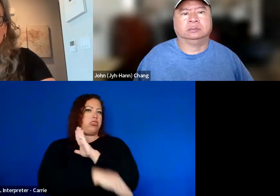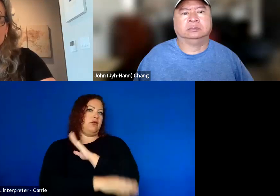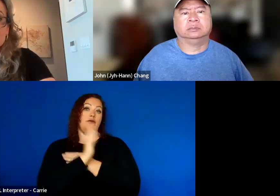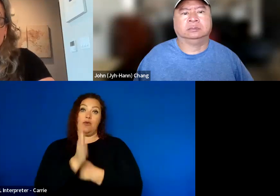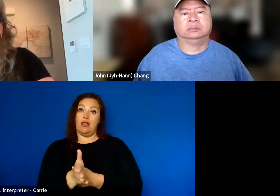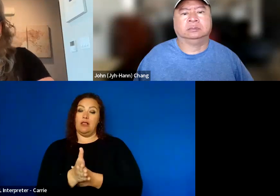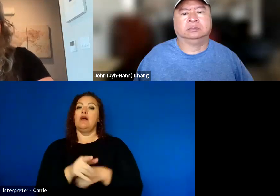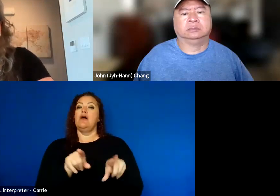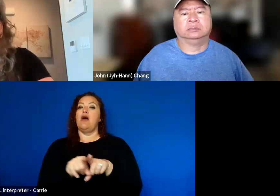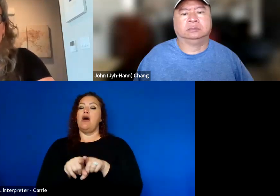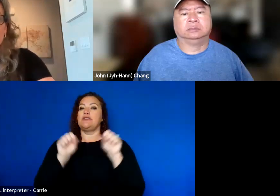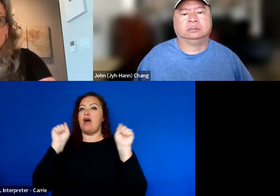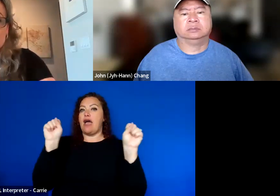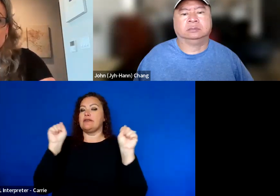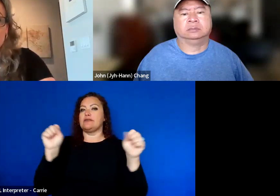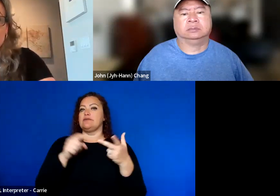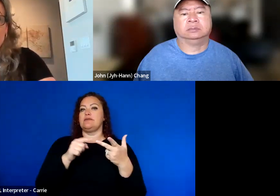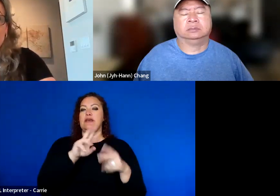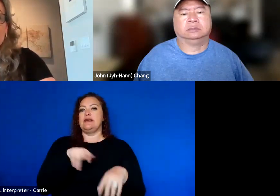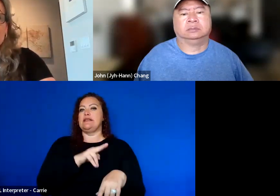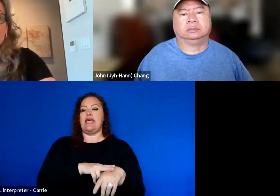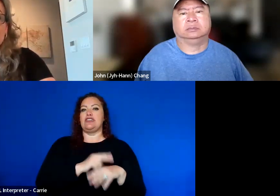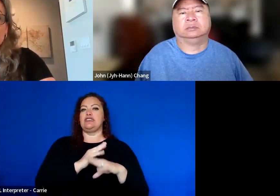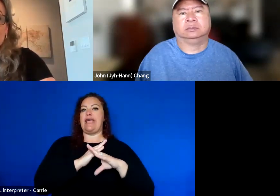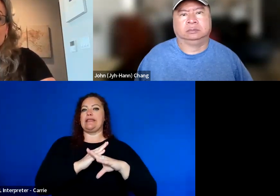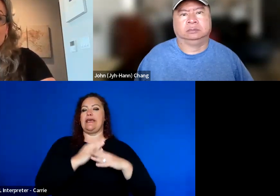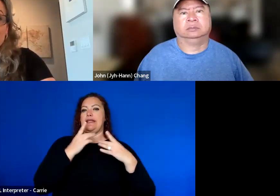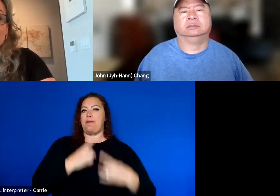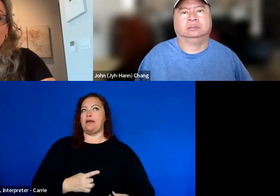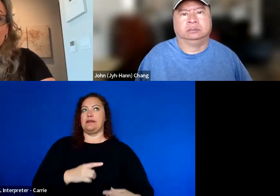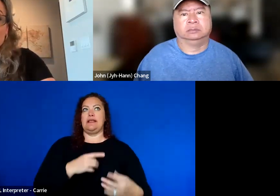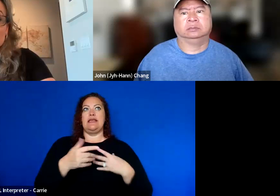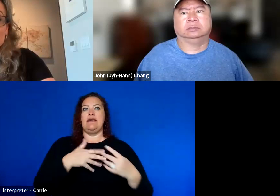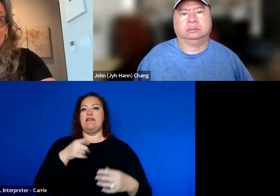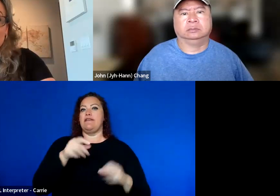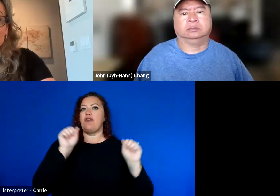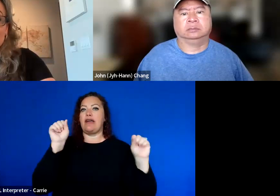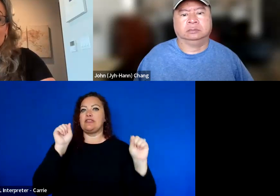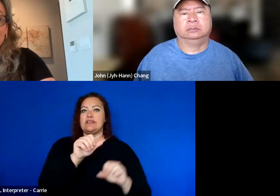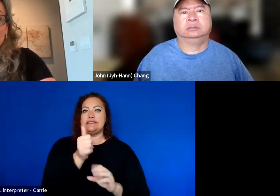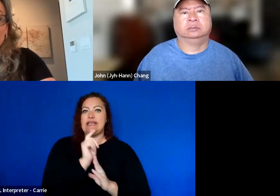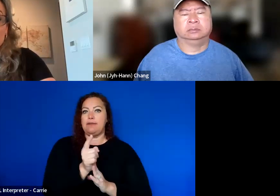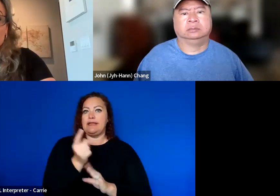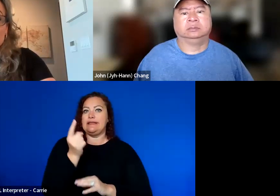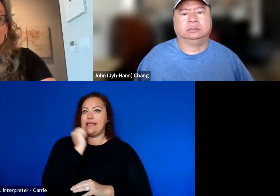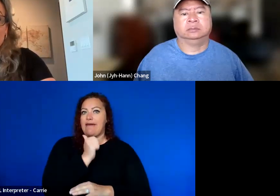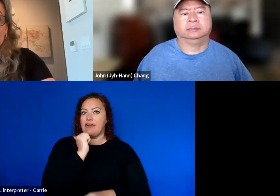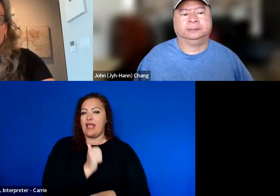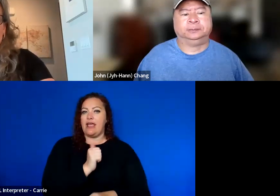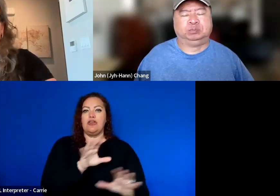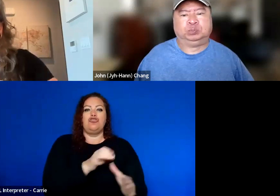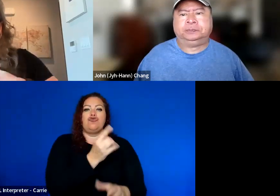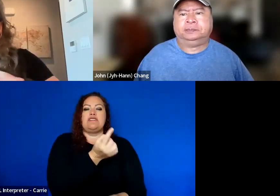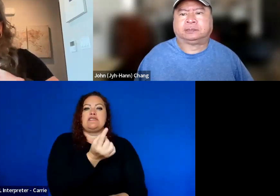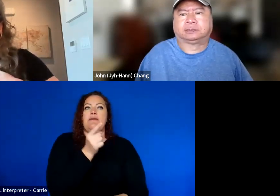Also, exercise is nature's antidepressant. Even if you're exercising for 10 minutes a day, Mhm. doing something